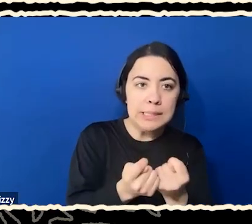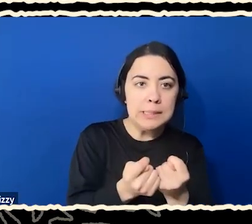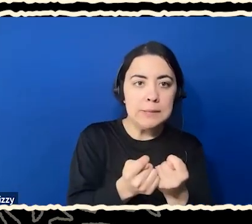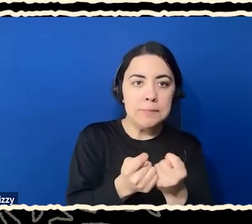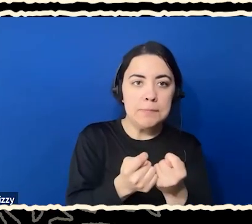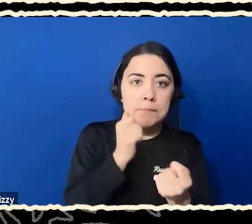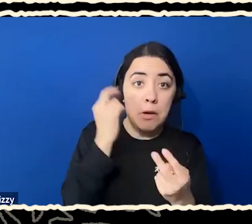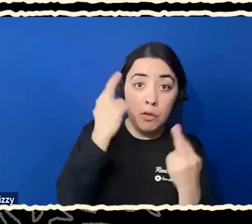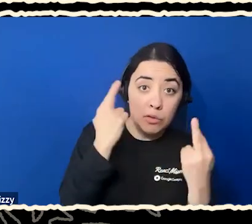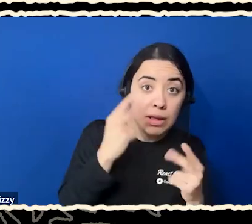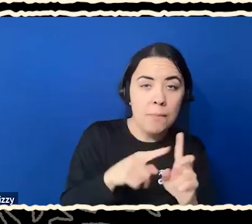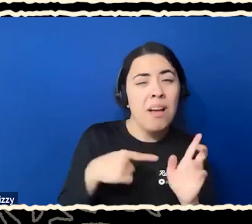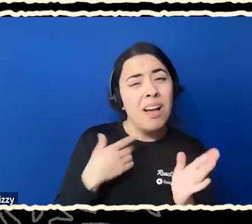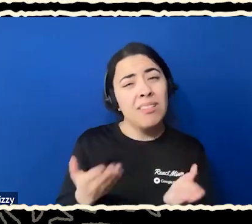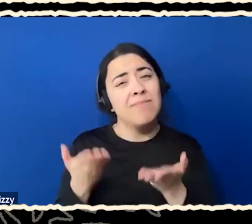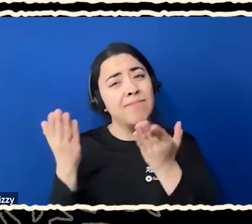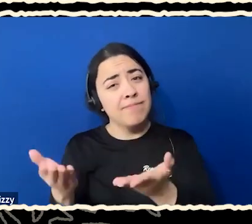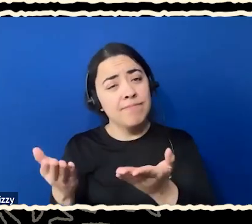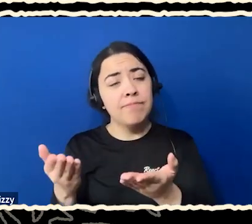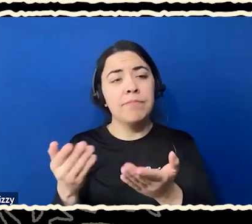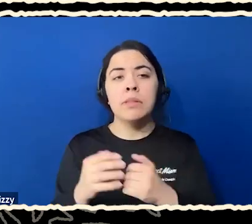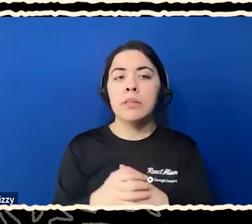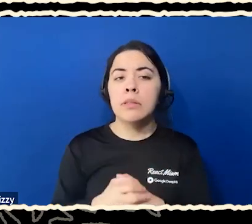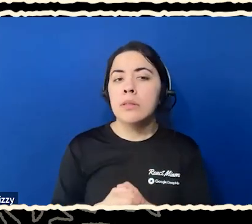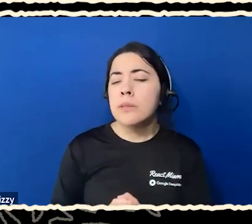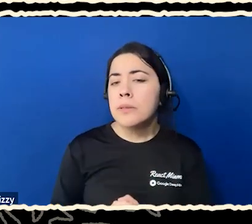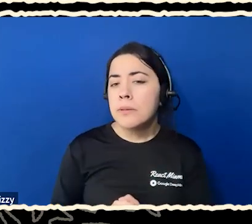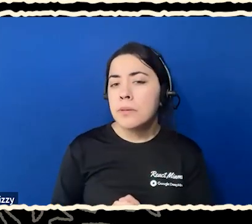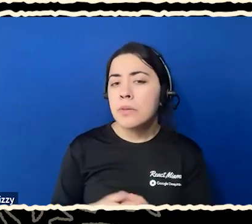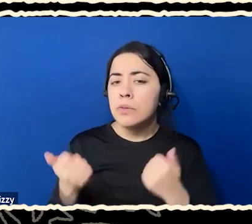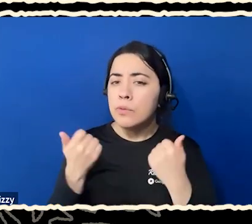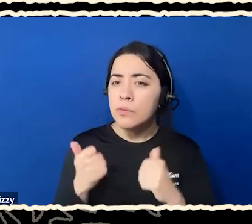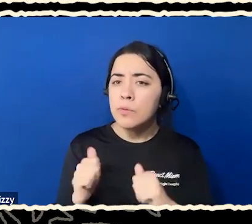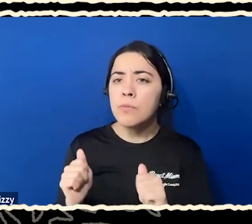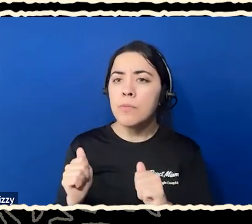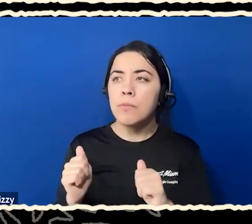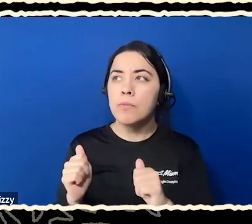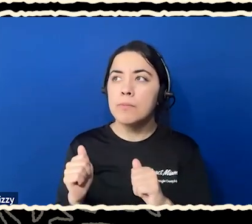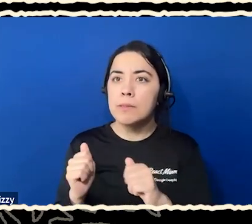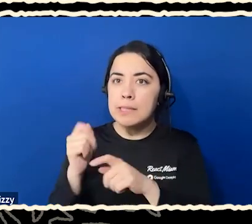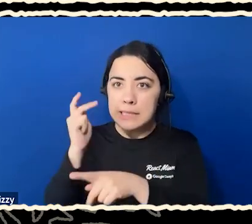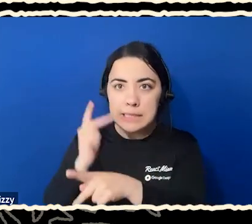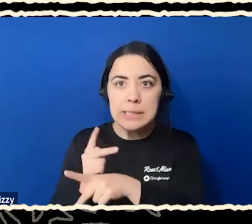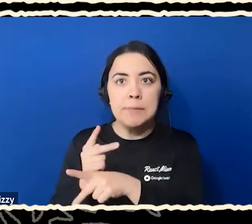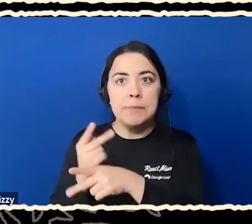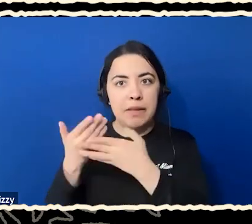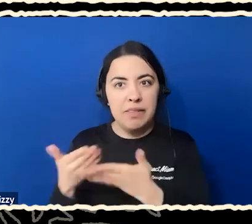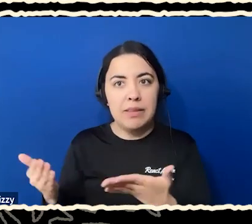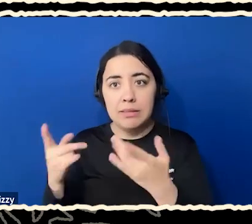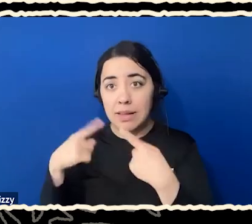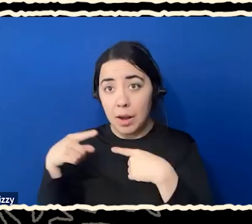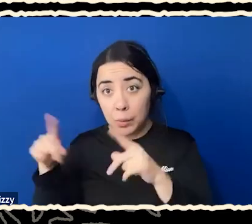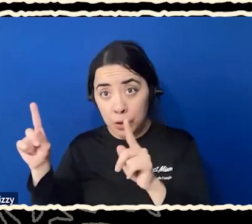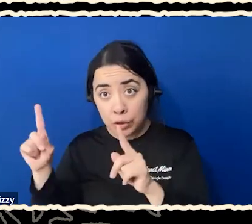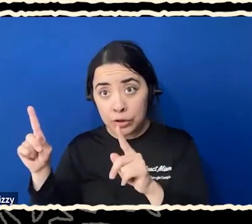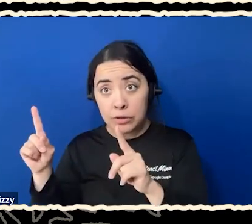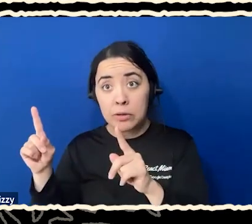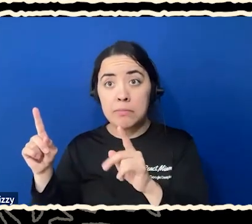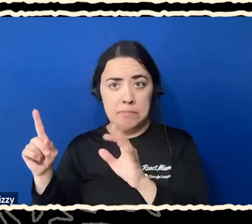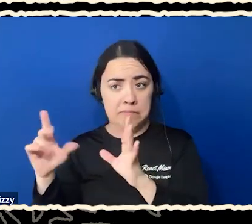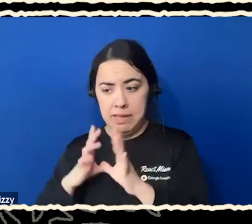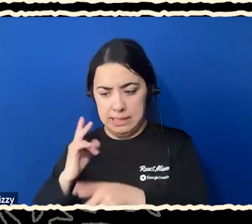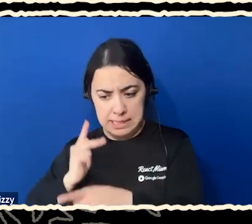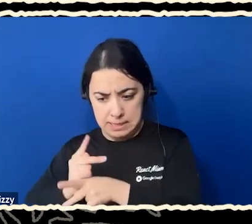Instead, I put it to you that you should try to carry with you the things that work and get rid of the ones that